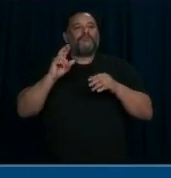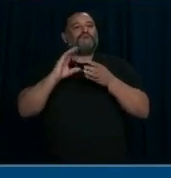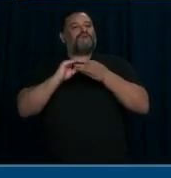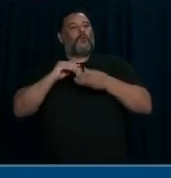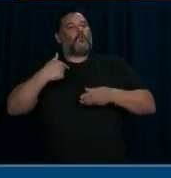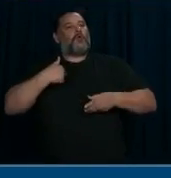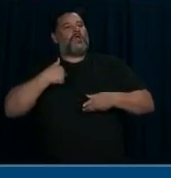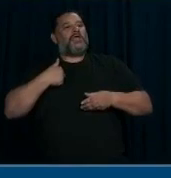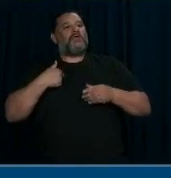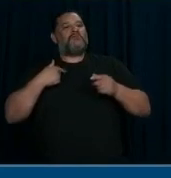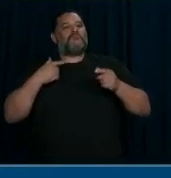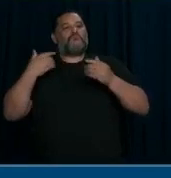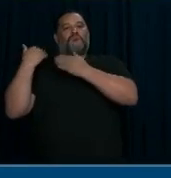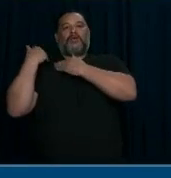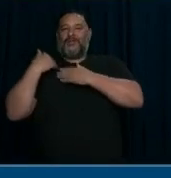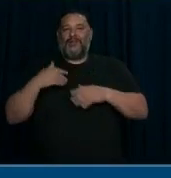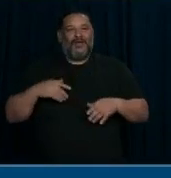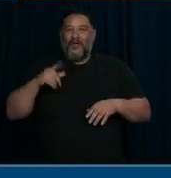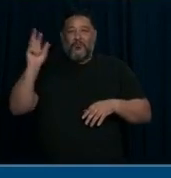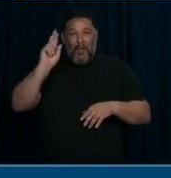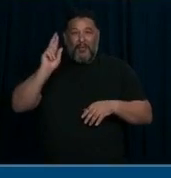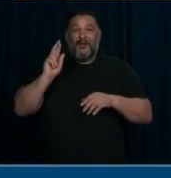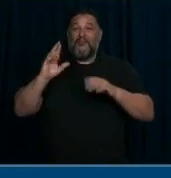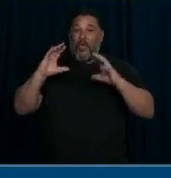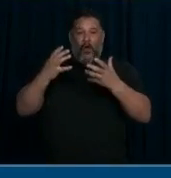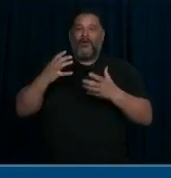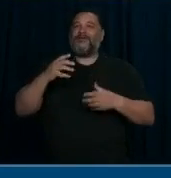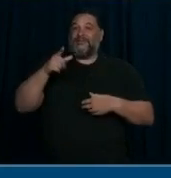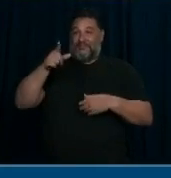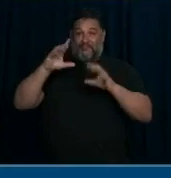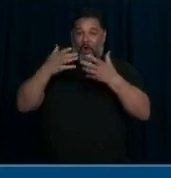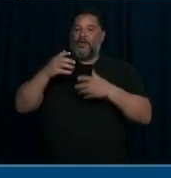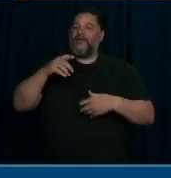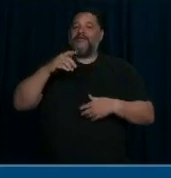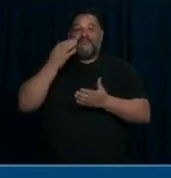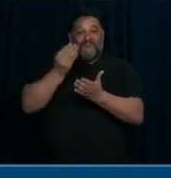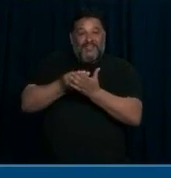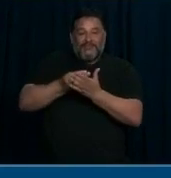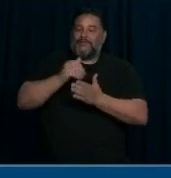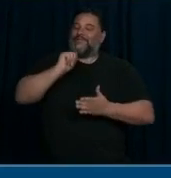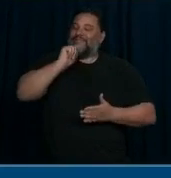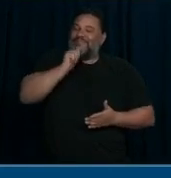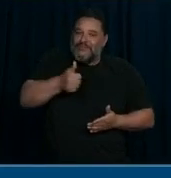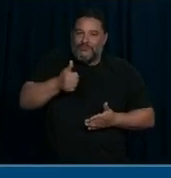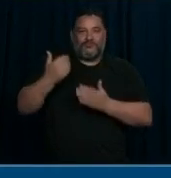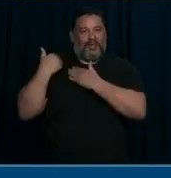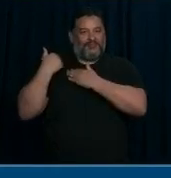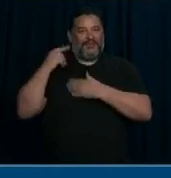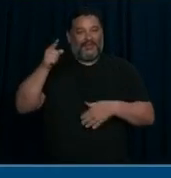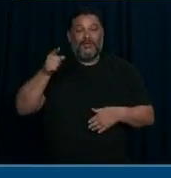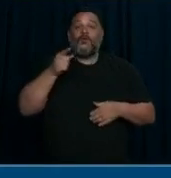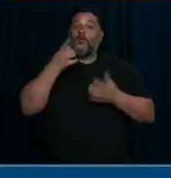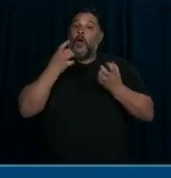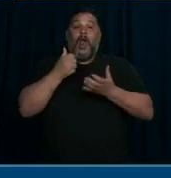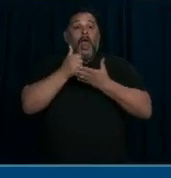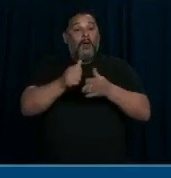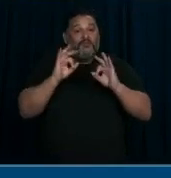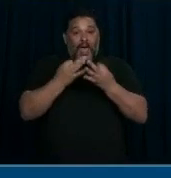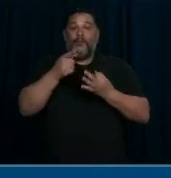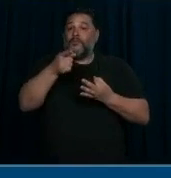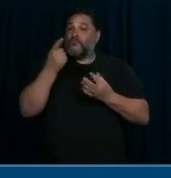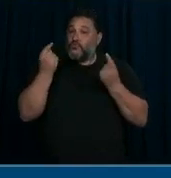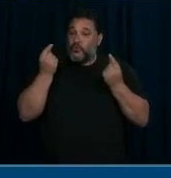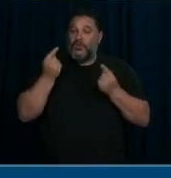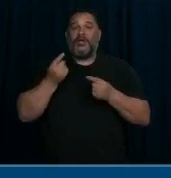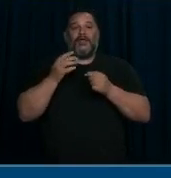party of fiscal irresponsibility. If you want to help those working families, you do things like increase